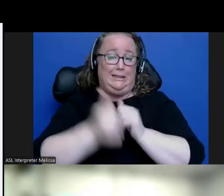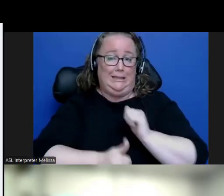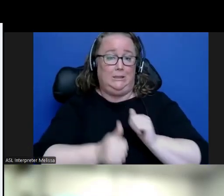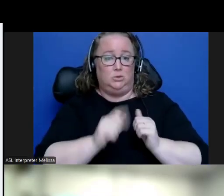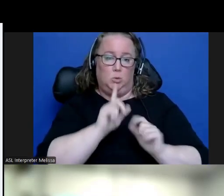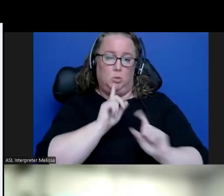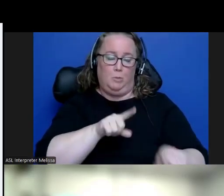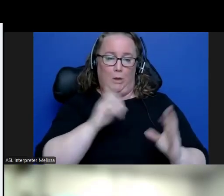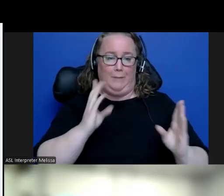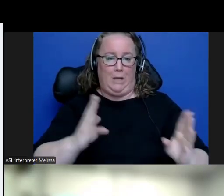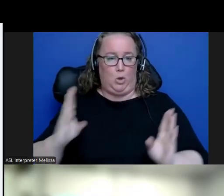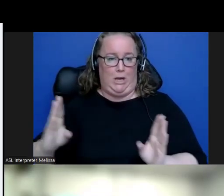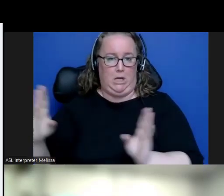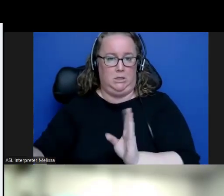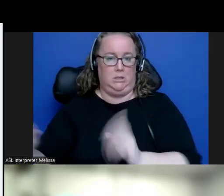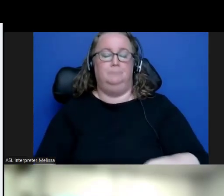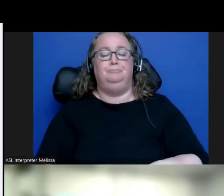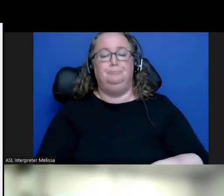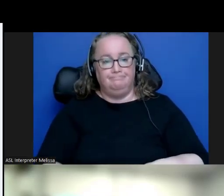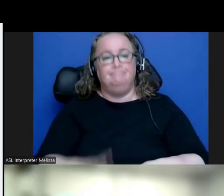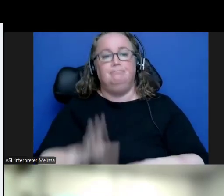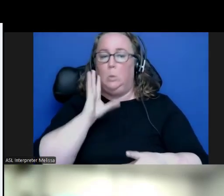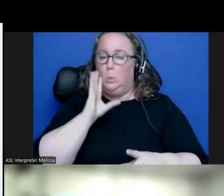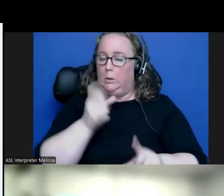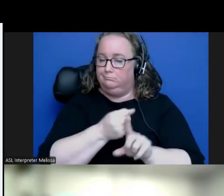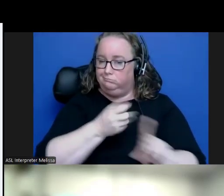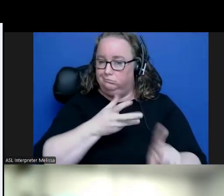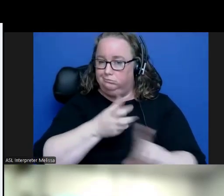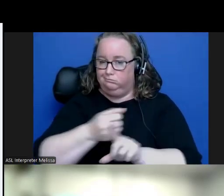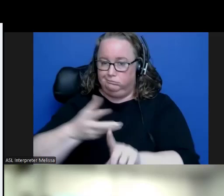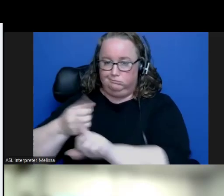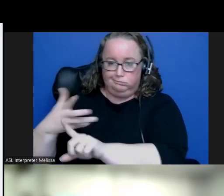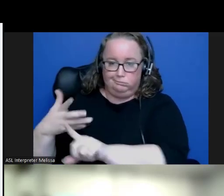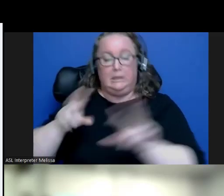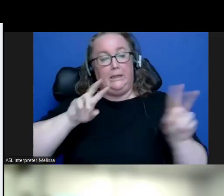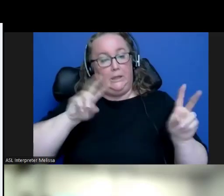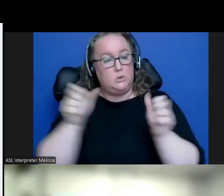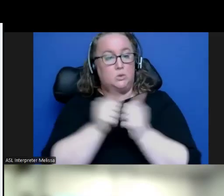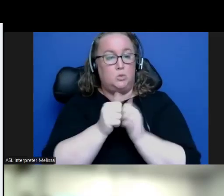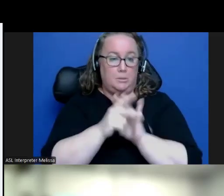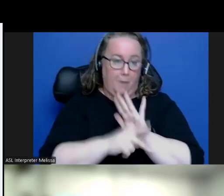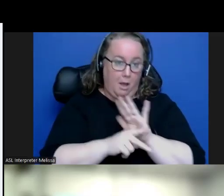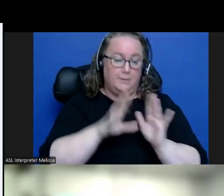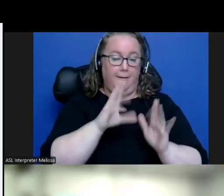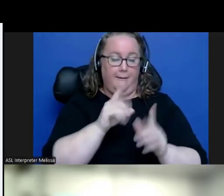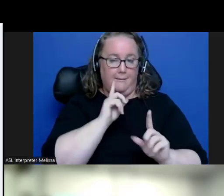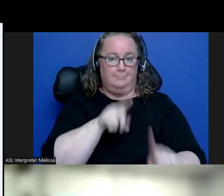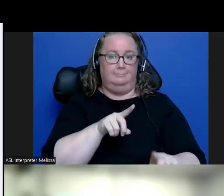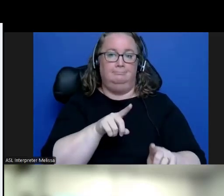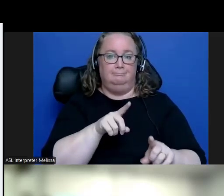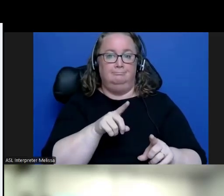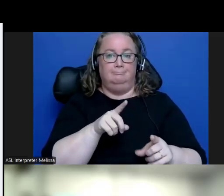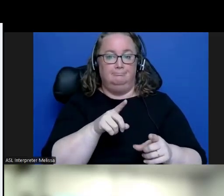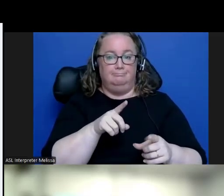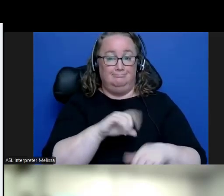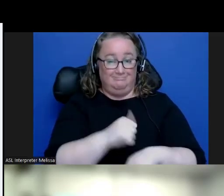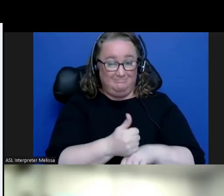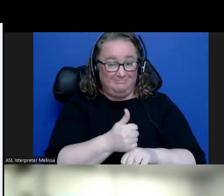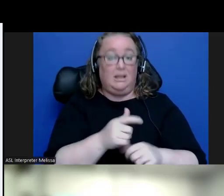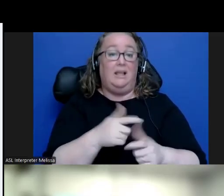period. We're going to go into greater detail on issues with policy implementation shortly, and we'll come back